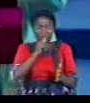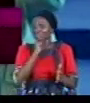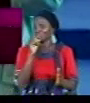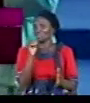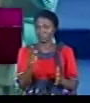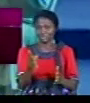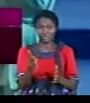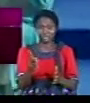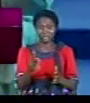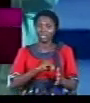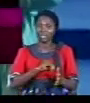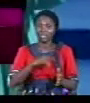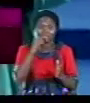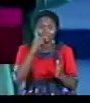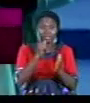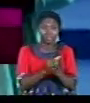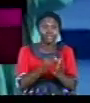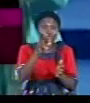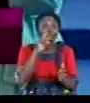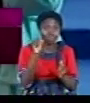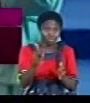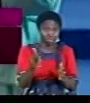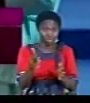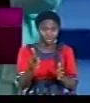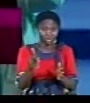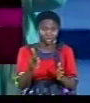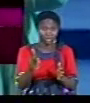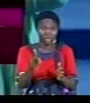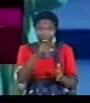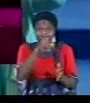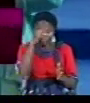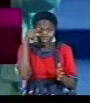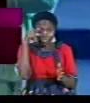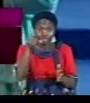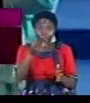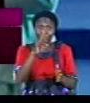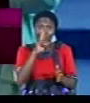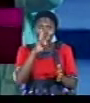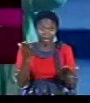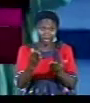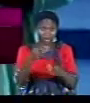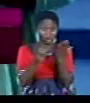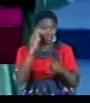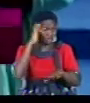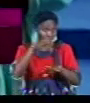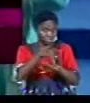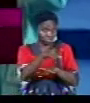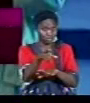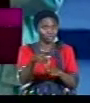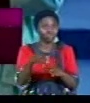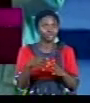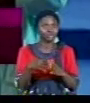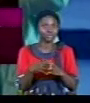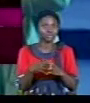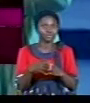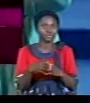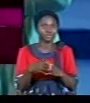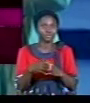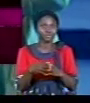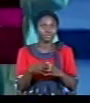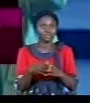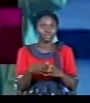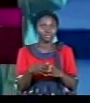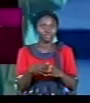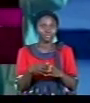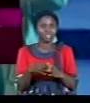said, as long as you are inside this place, the power will get to you. And while she was now saying, I'm serious, I'm serious.